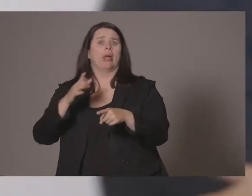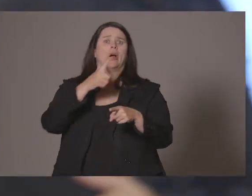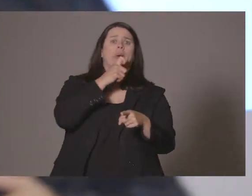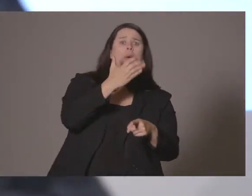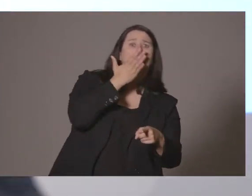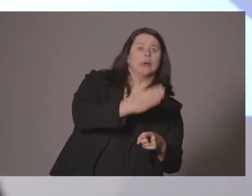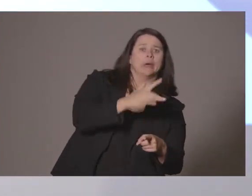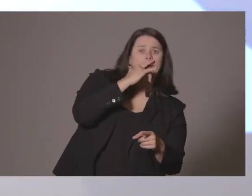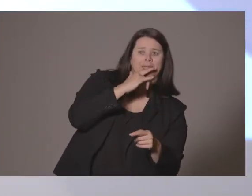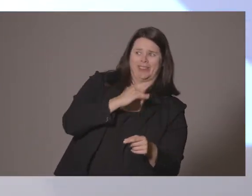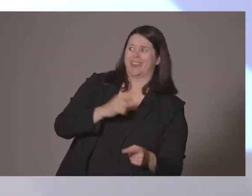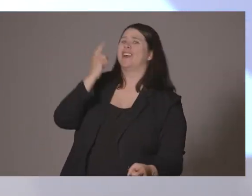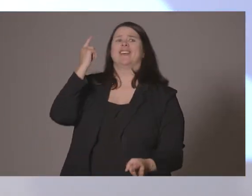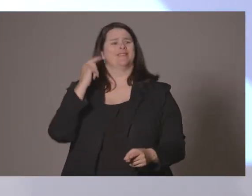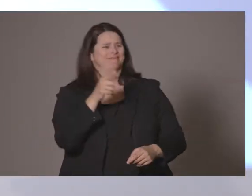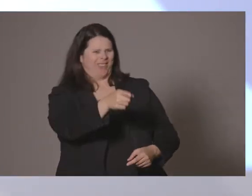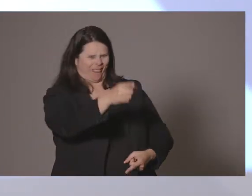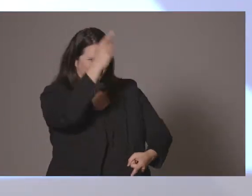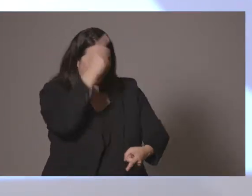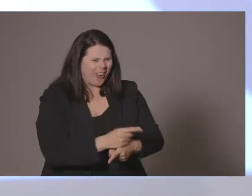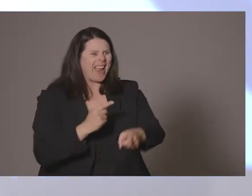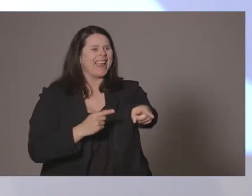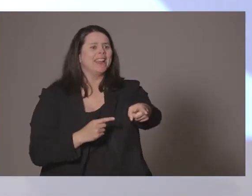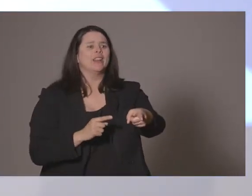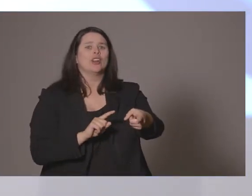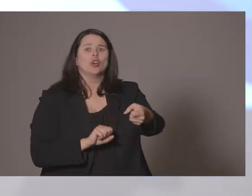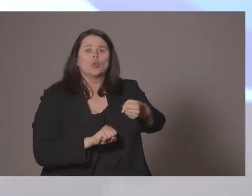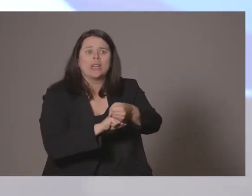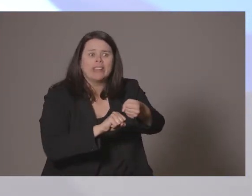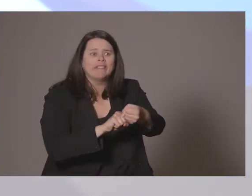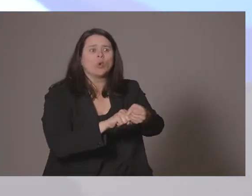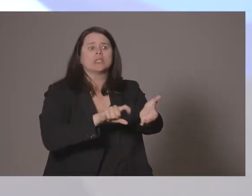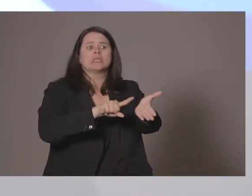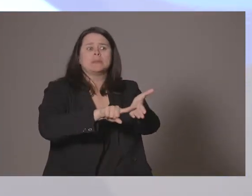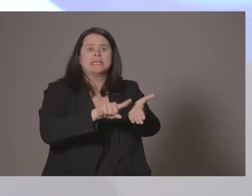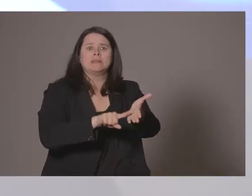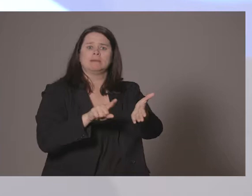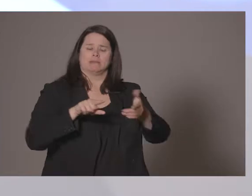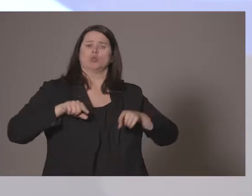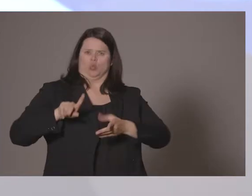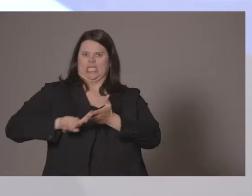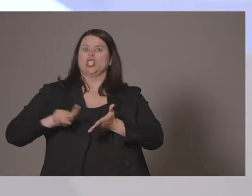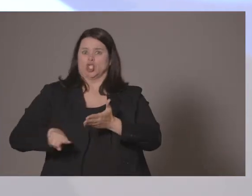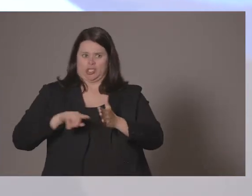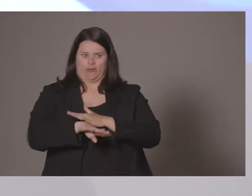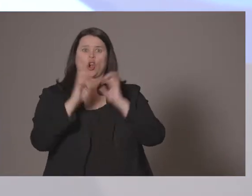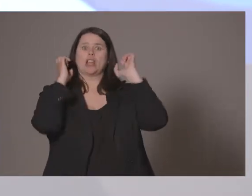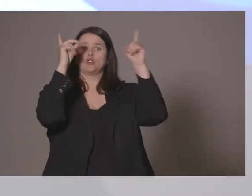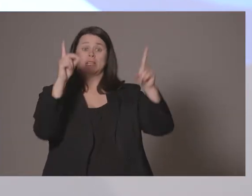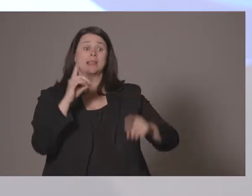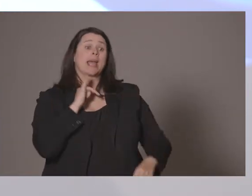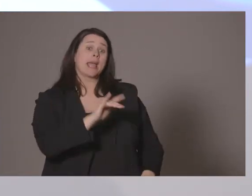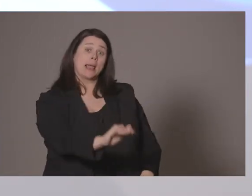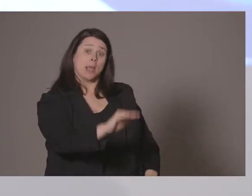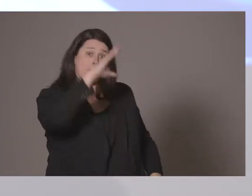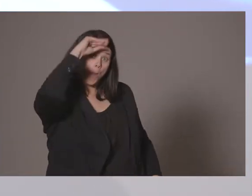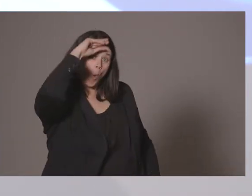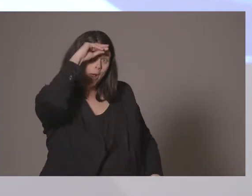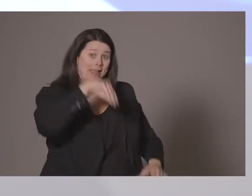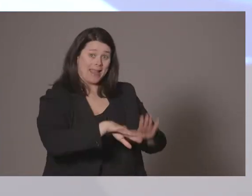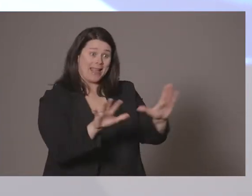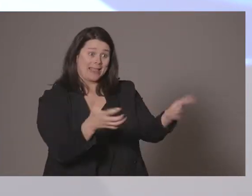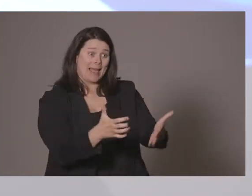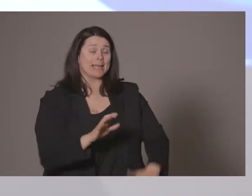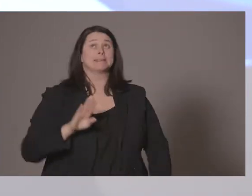is disciplined how, who is reinforced how. There's a lot of research that shows that when little boys raise their hands in class, that